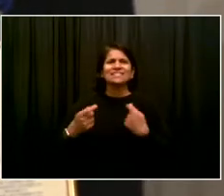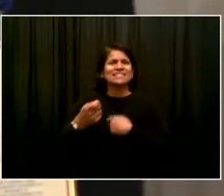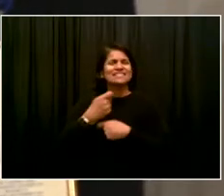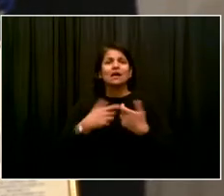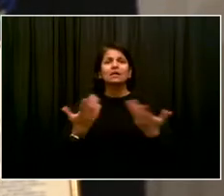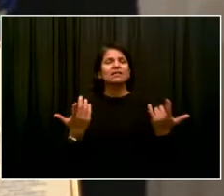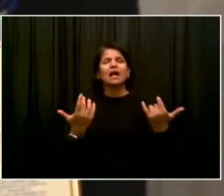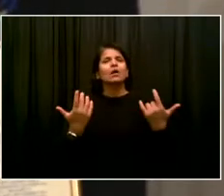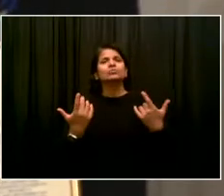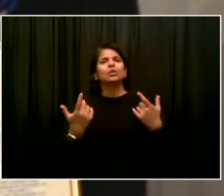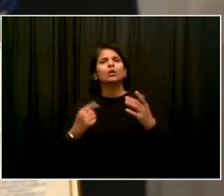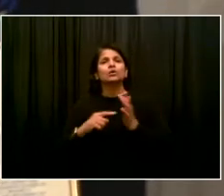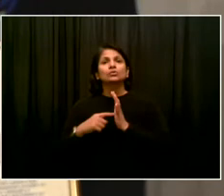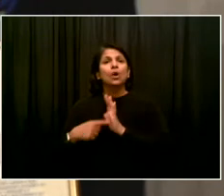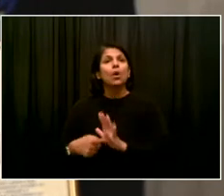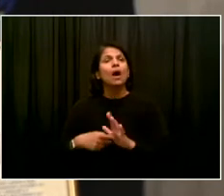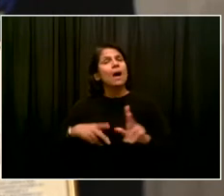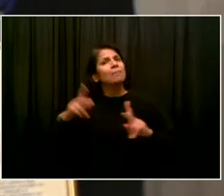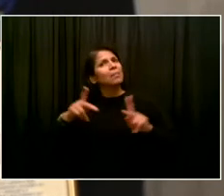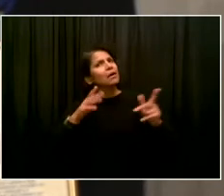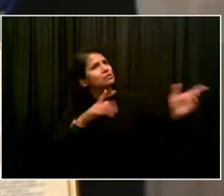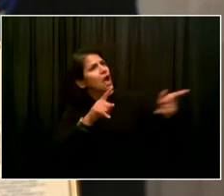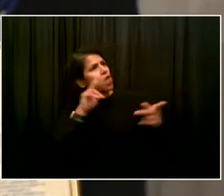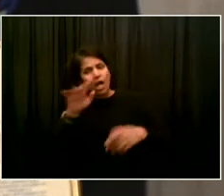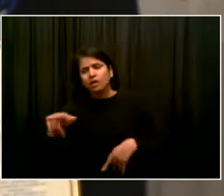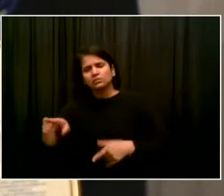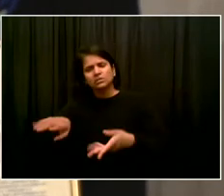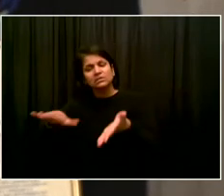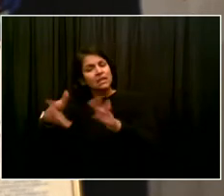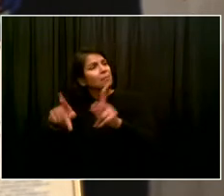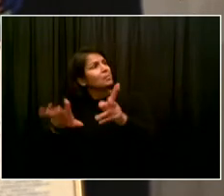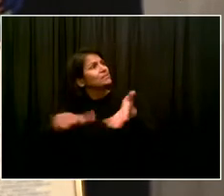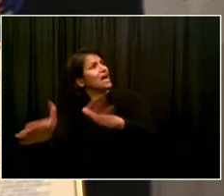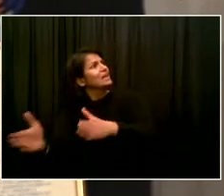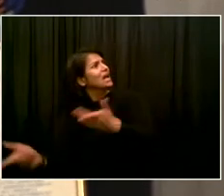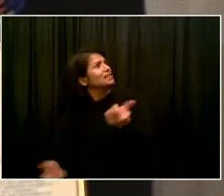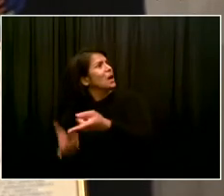on behalf of the families of the victims of violence. And we came and